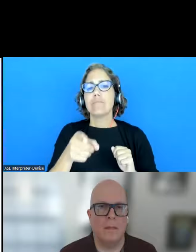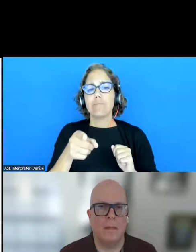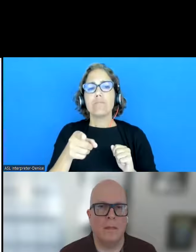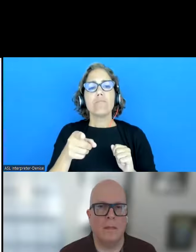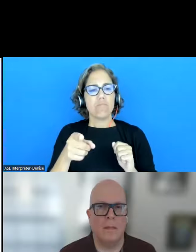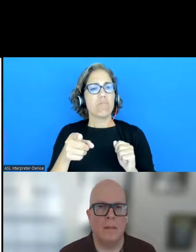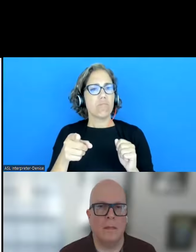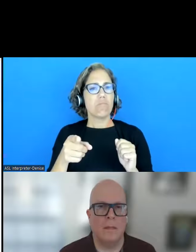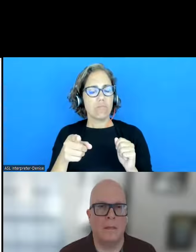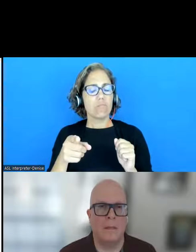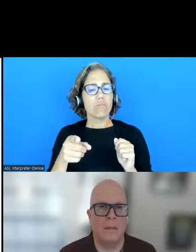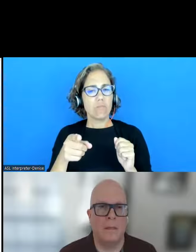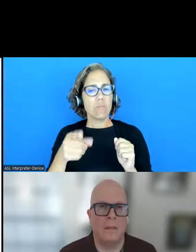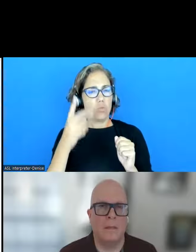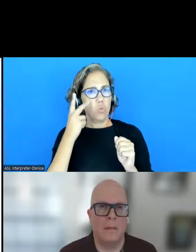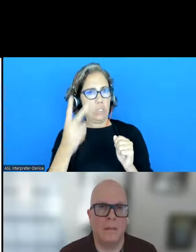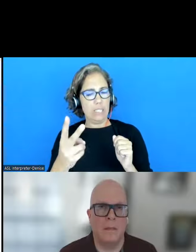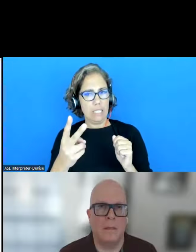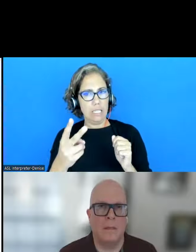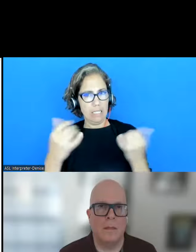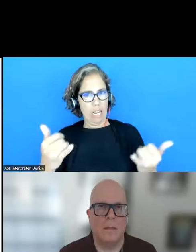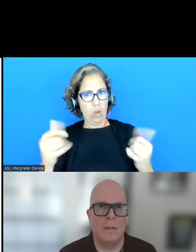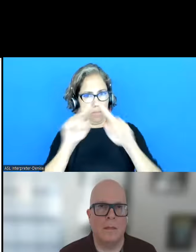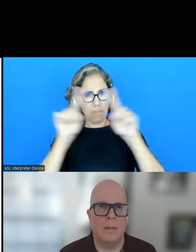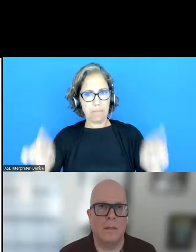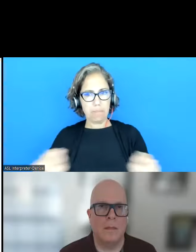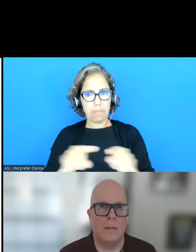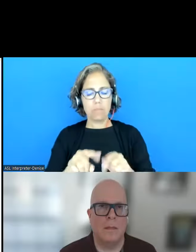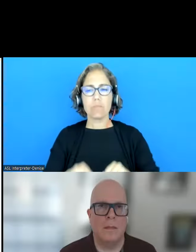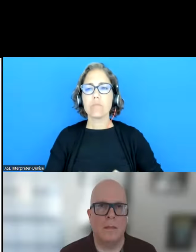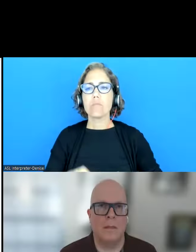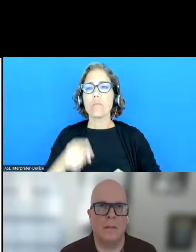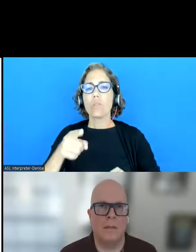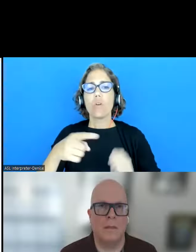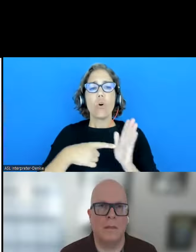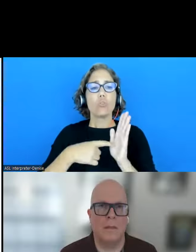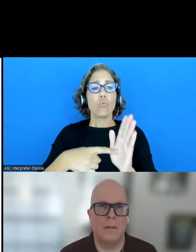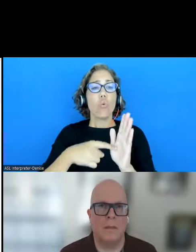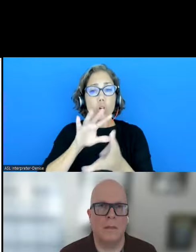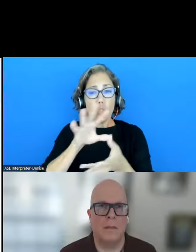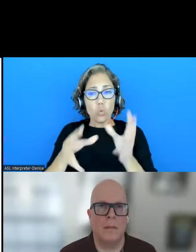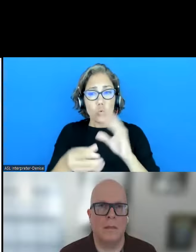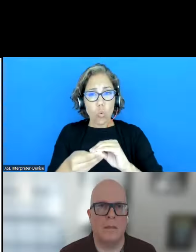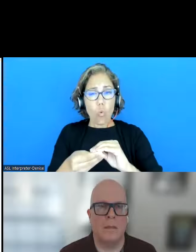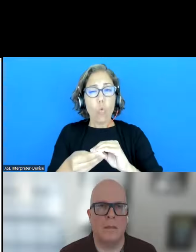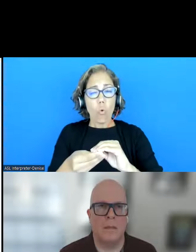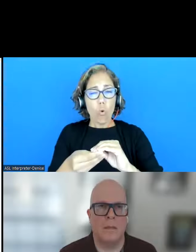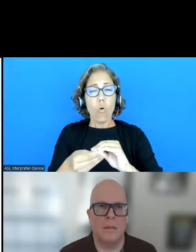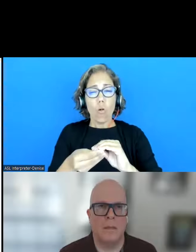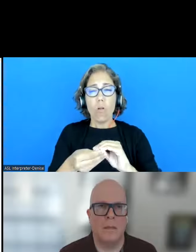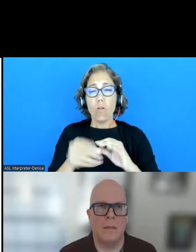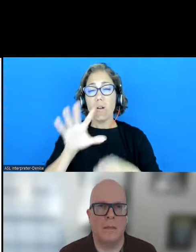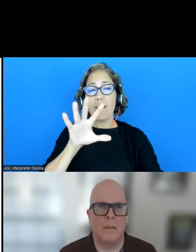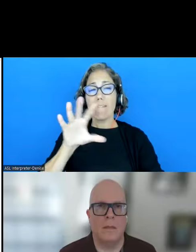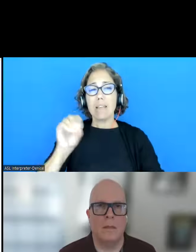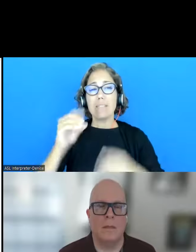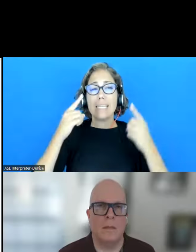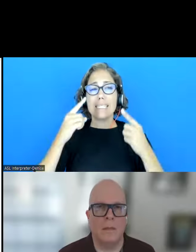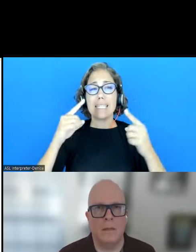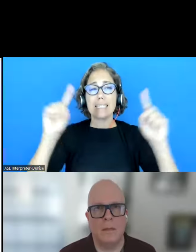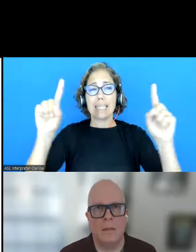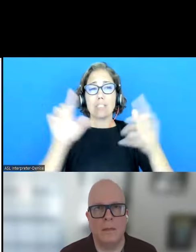present on this slide shows that on a total of 50 success